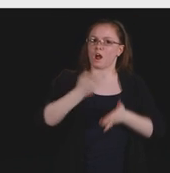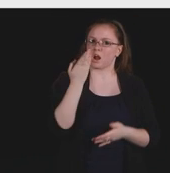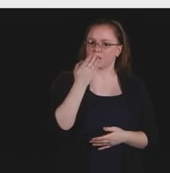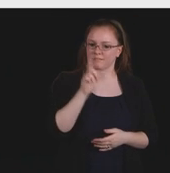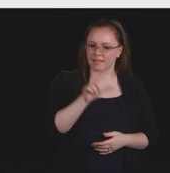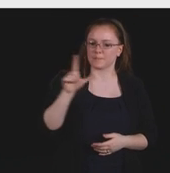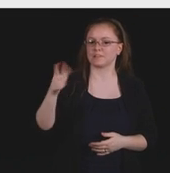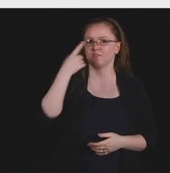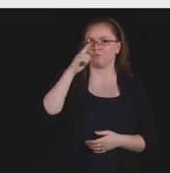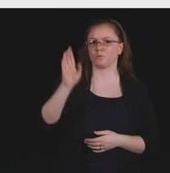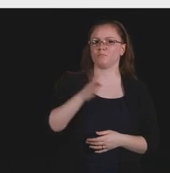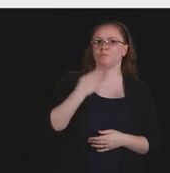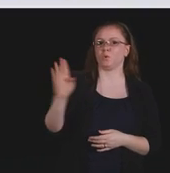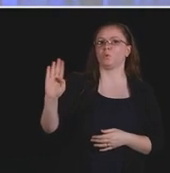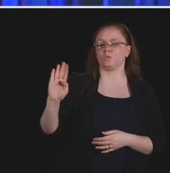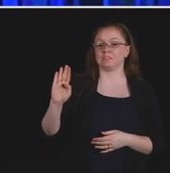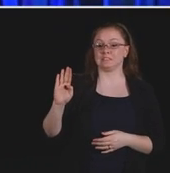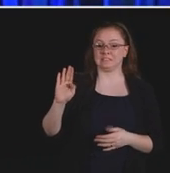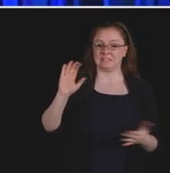than gold.